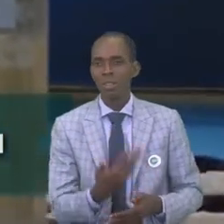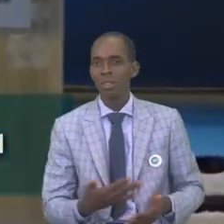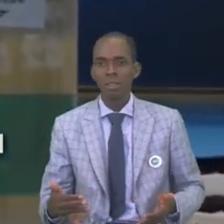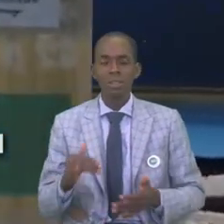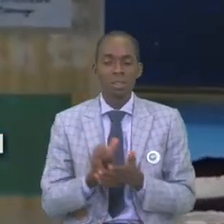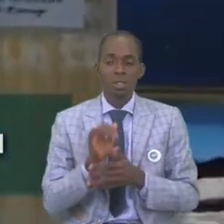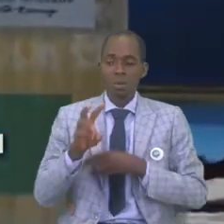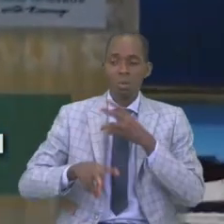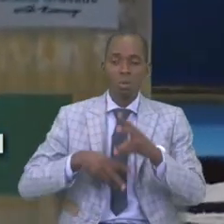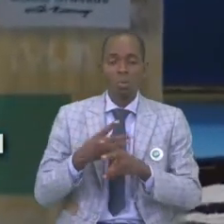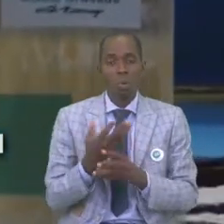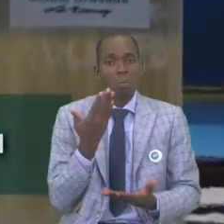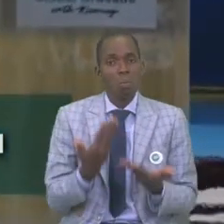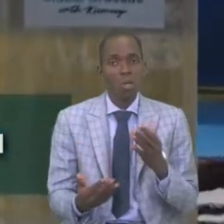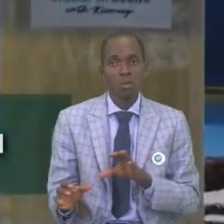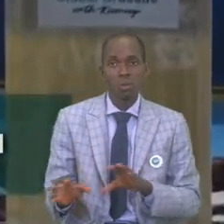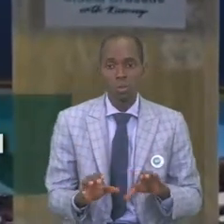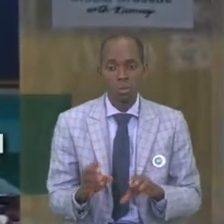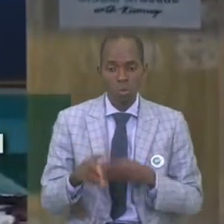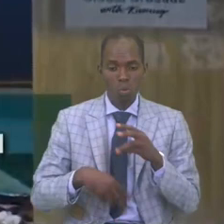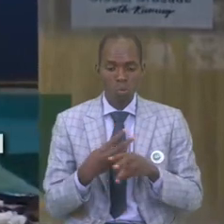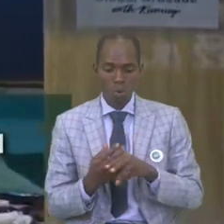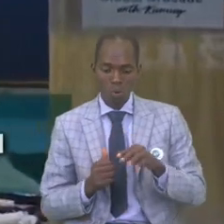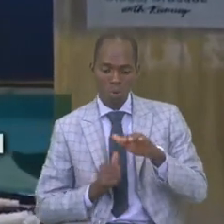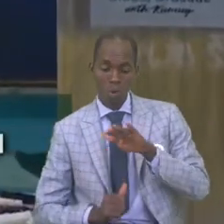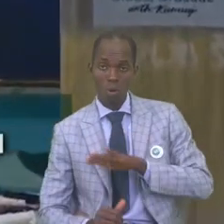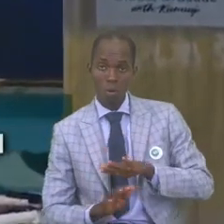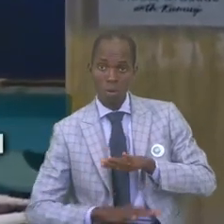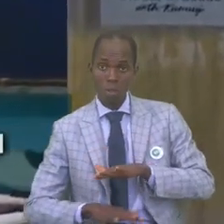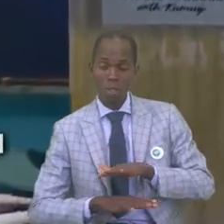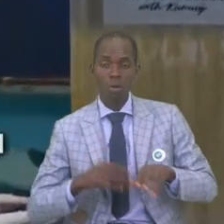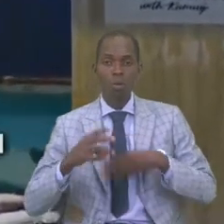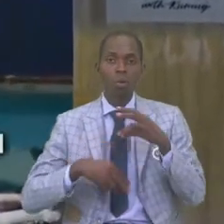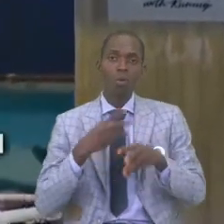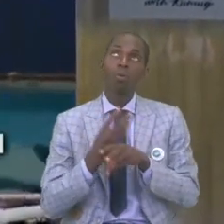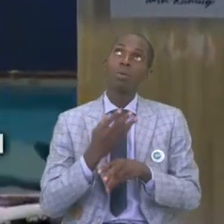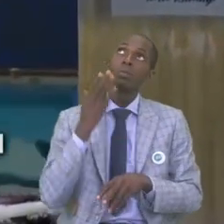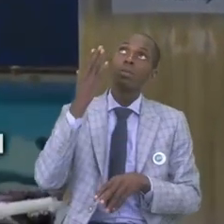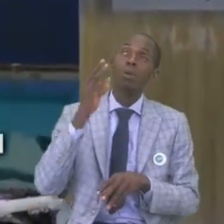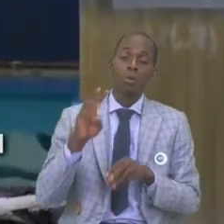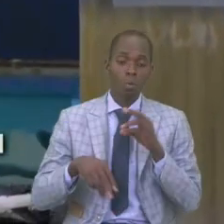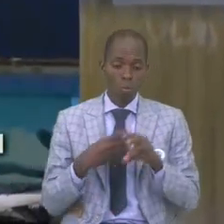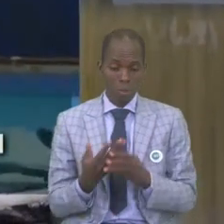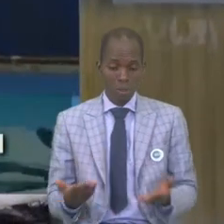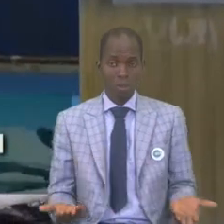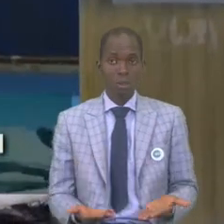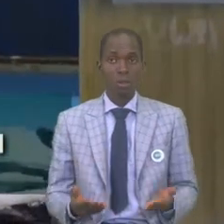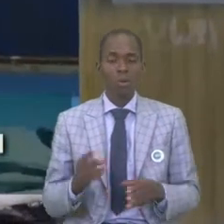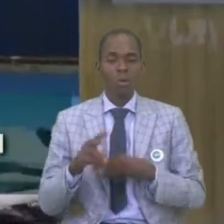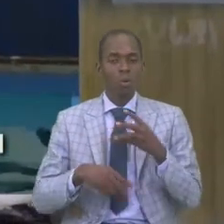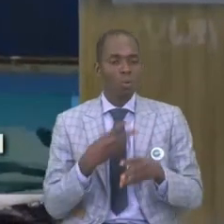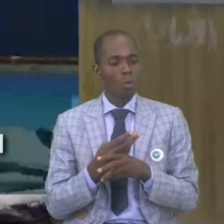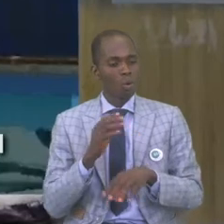do, the world under, the world over there, and the world here, the world on the left,